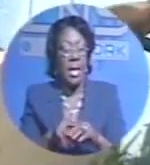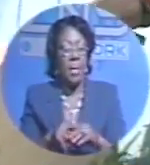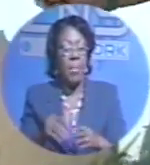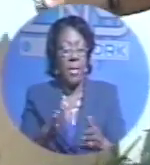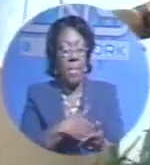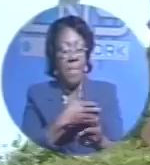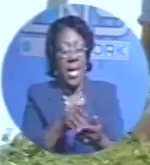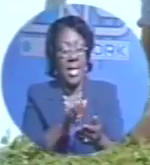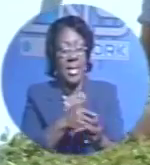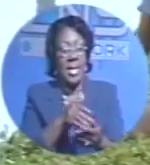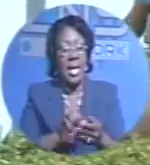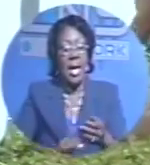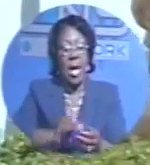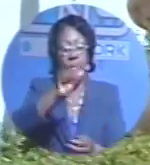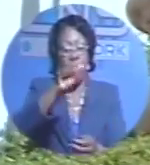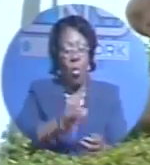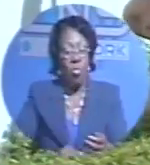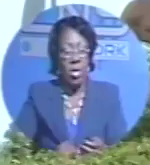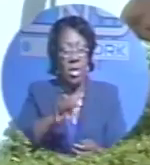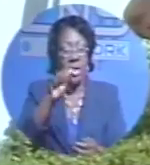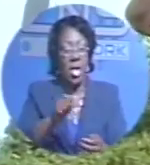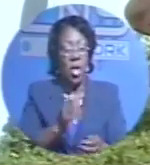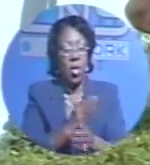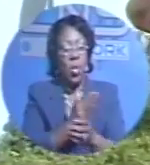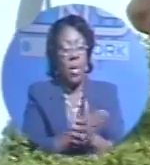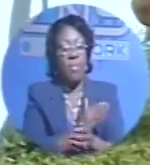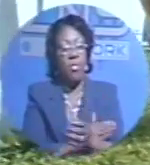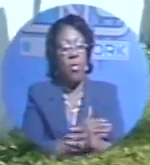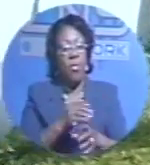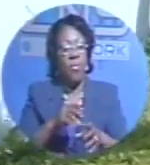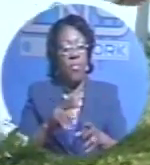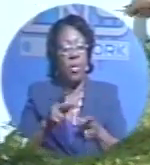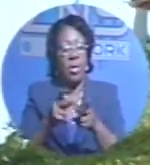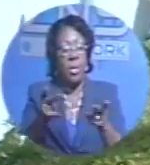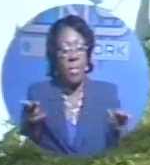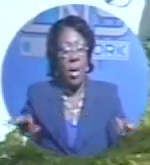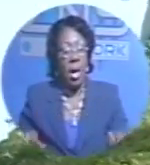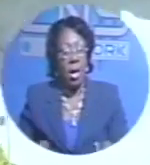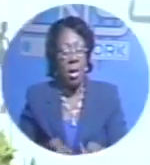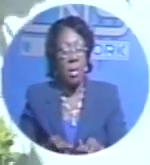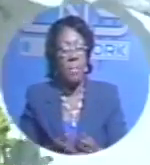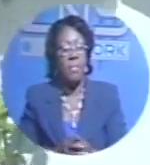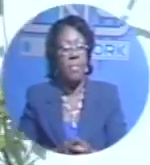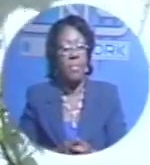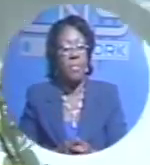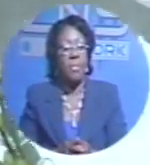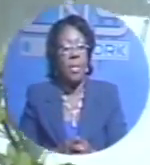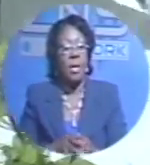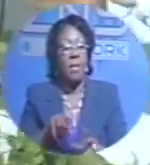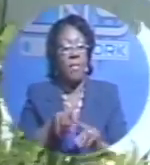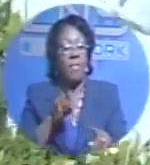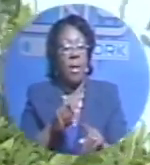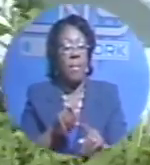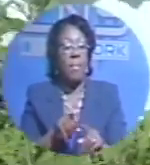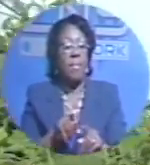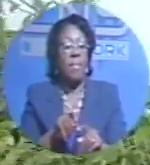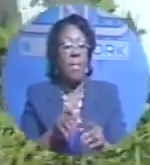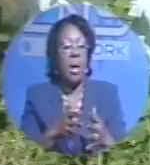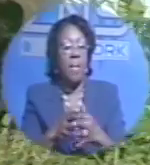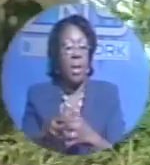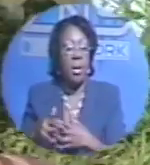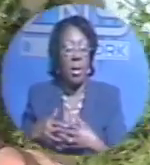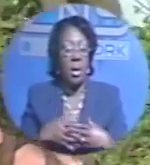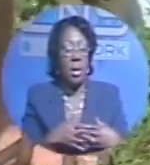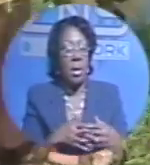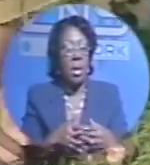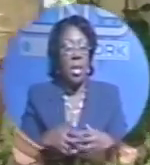and paintbrushes to spruce up the area. Our news team spoke with Reverend Maury Griffin. The Montana-based pastor says he and his